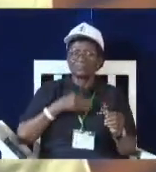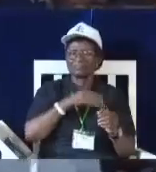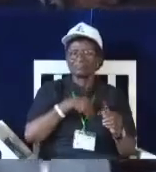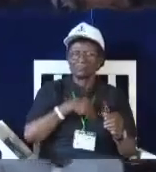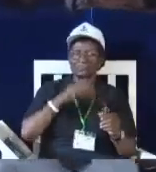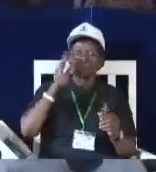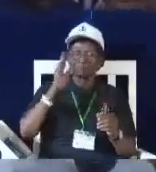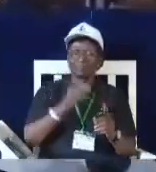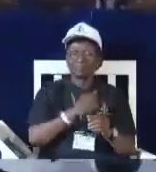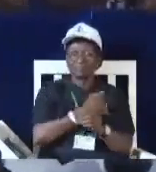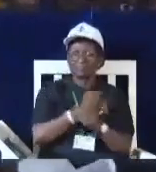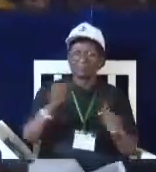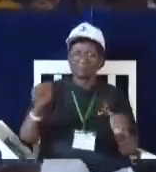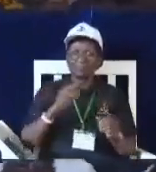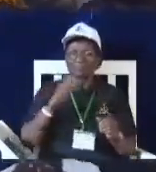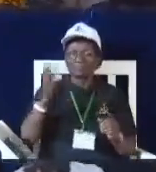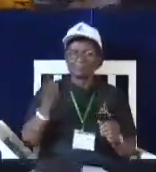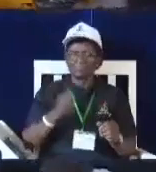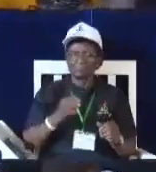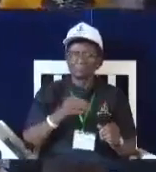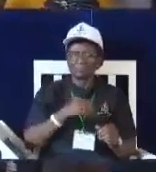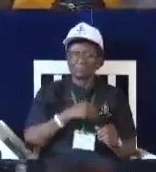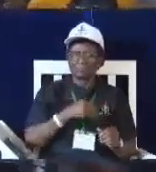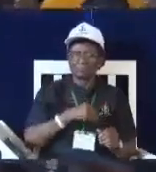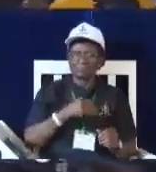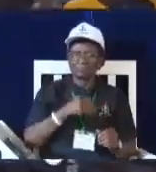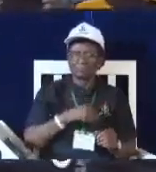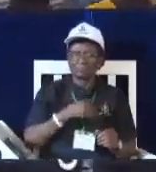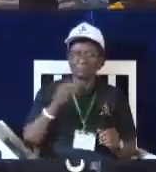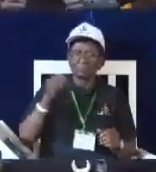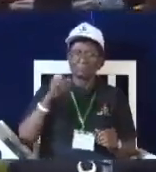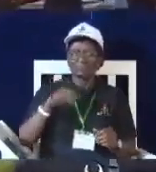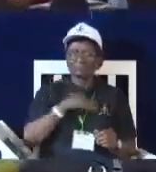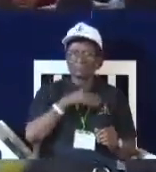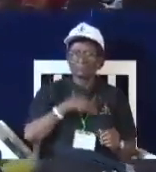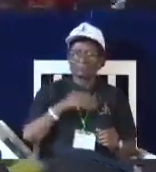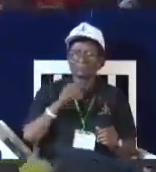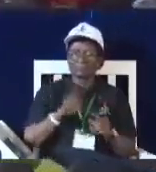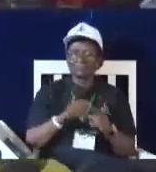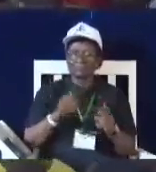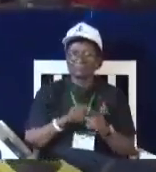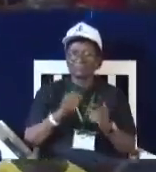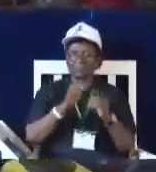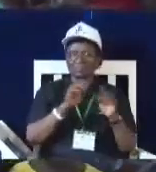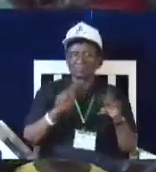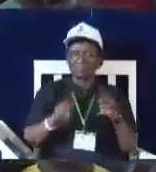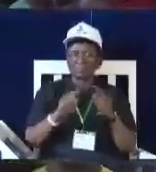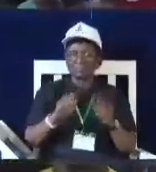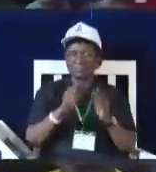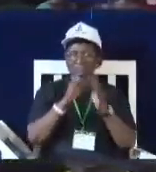souls also. Please pray for them, brethren, pray for them.